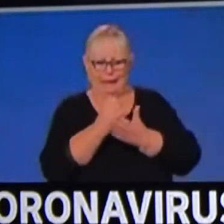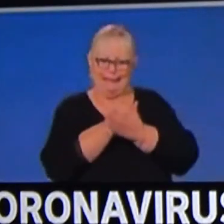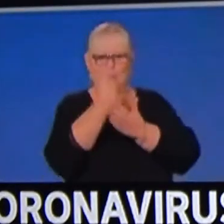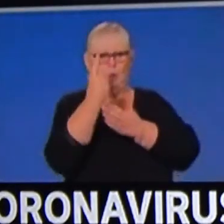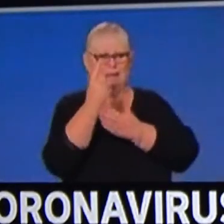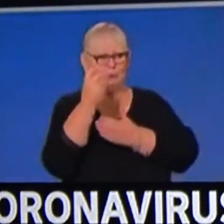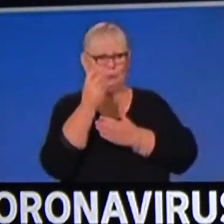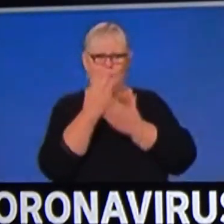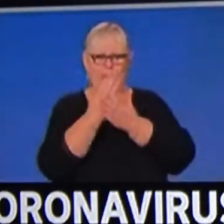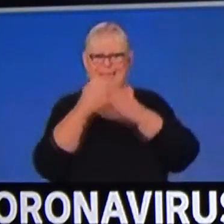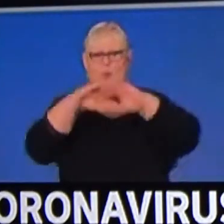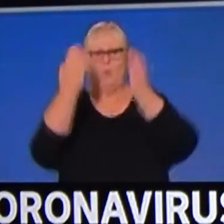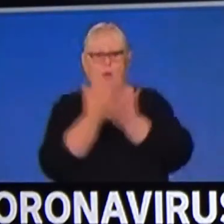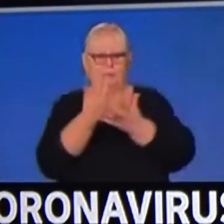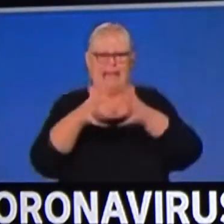the world.